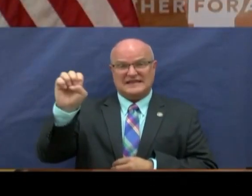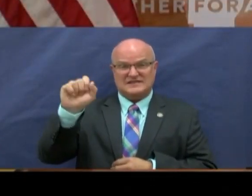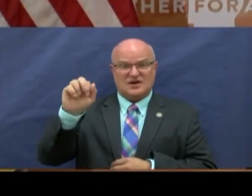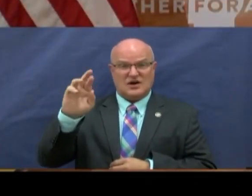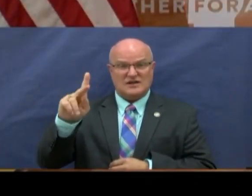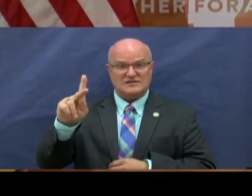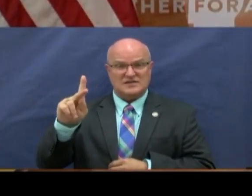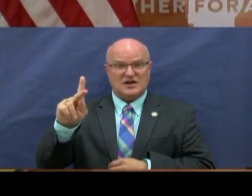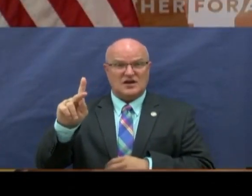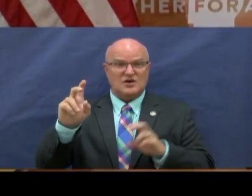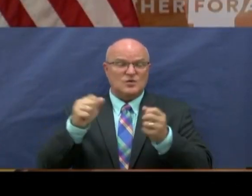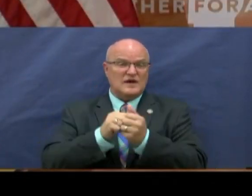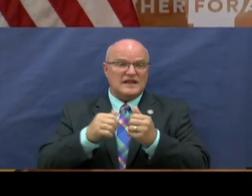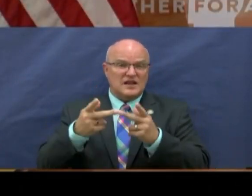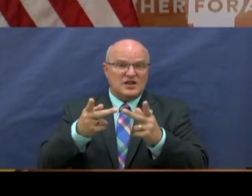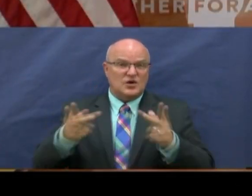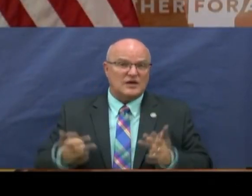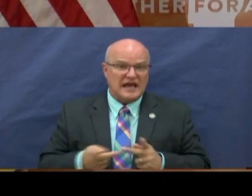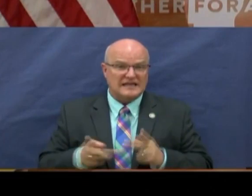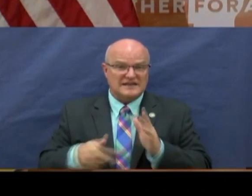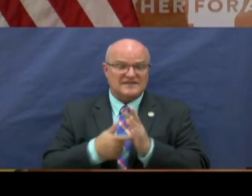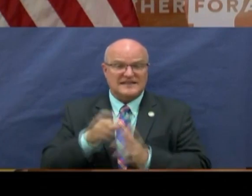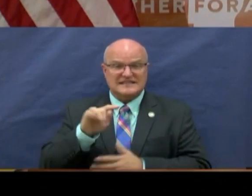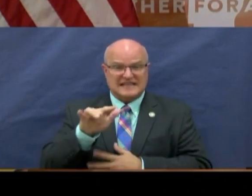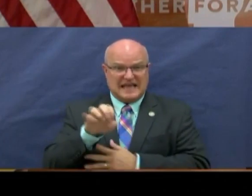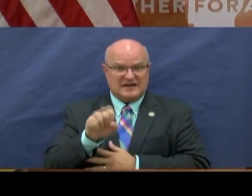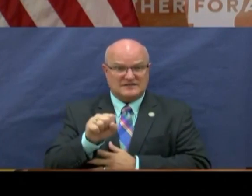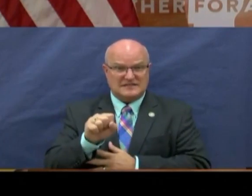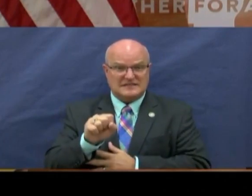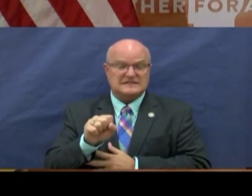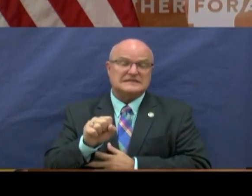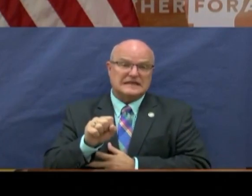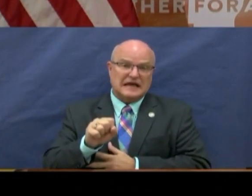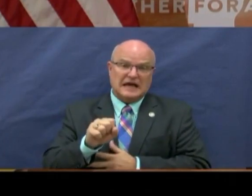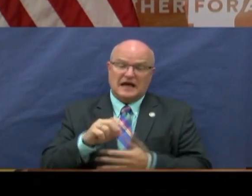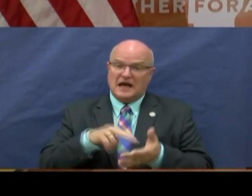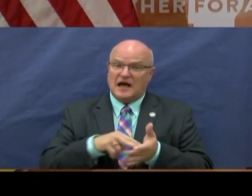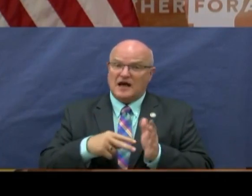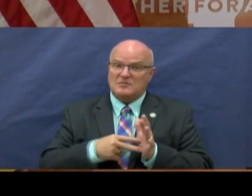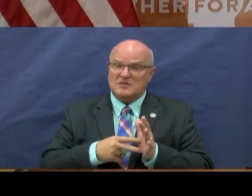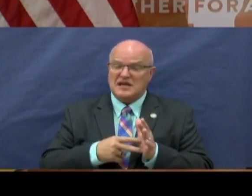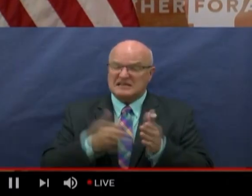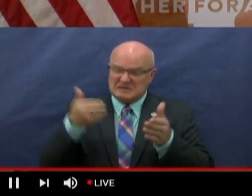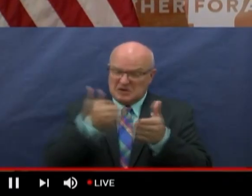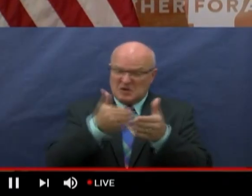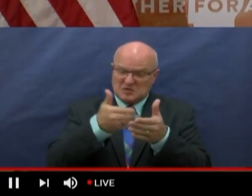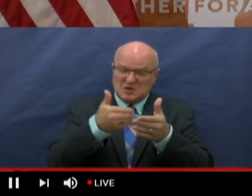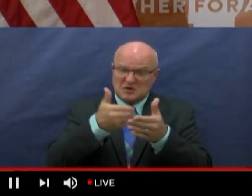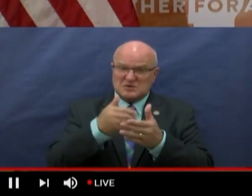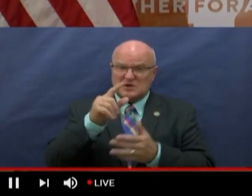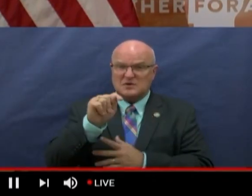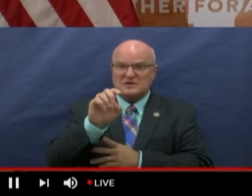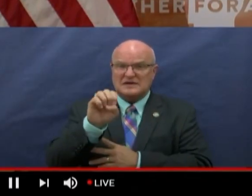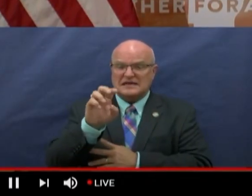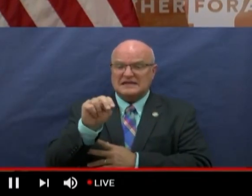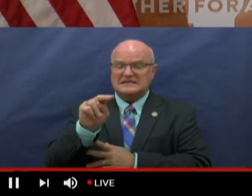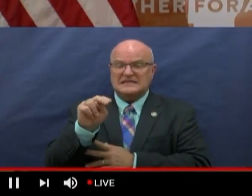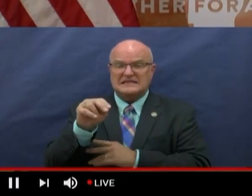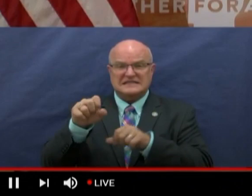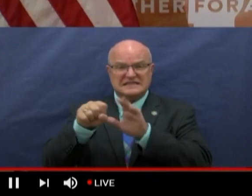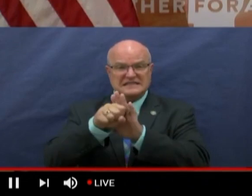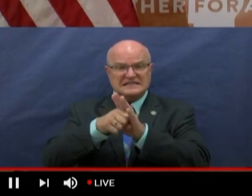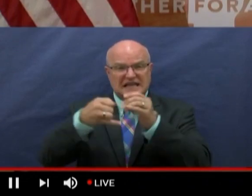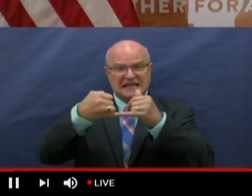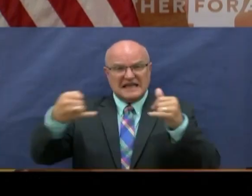Arkansas given the location of these counties? I mean, they're pretty close to the Tennessee state line and then